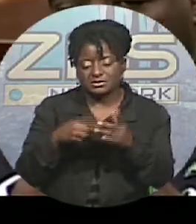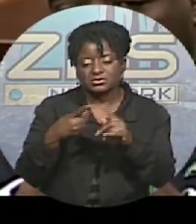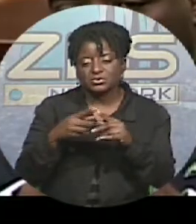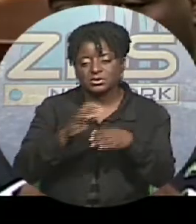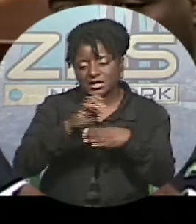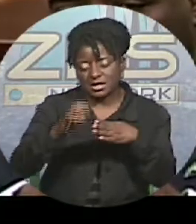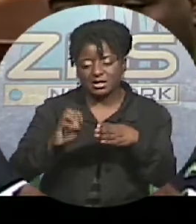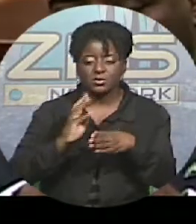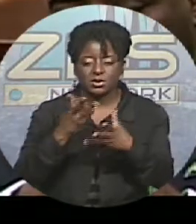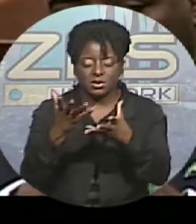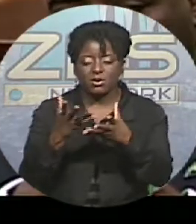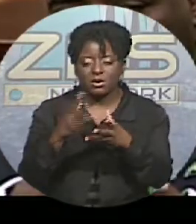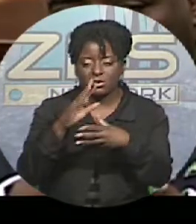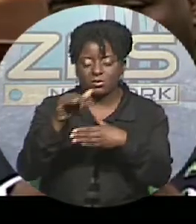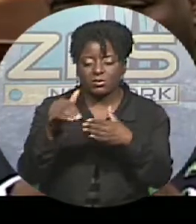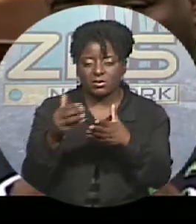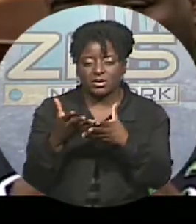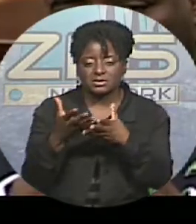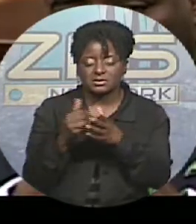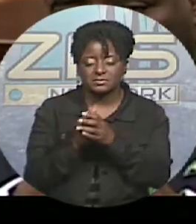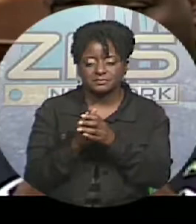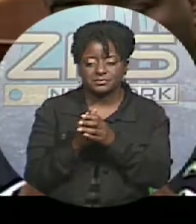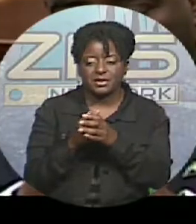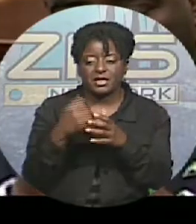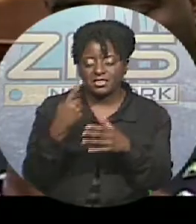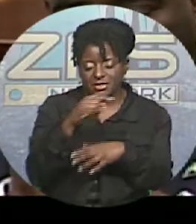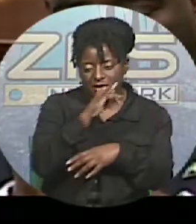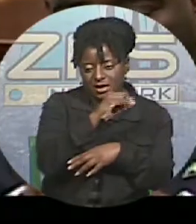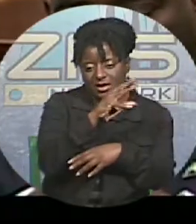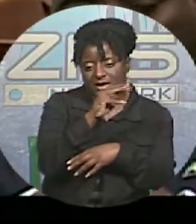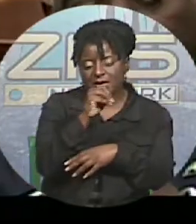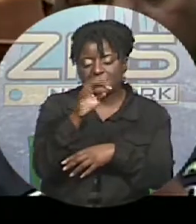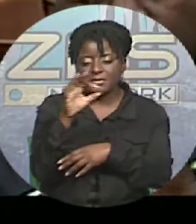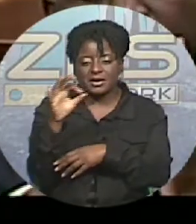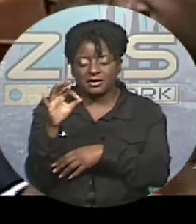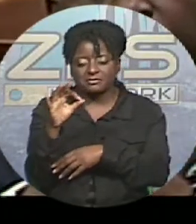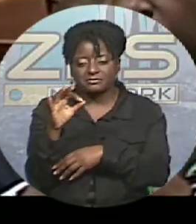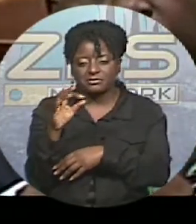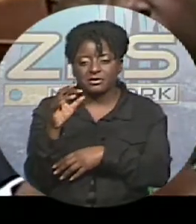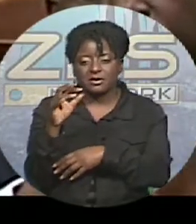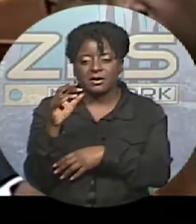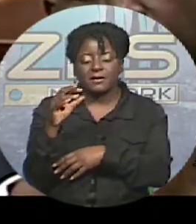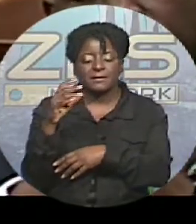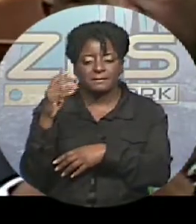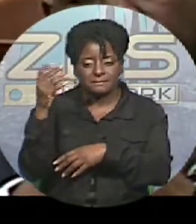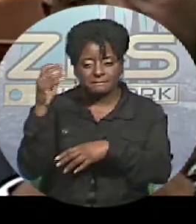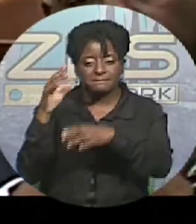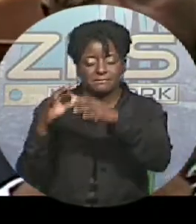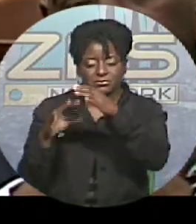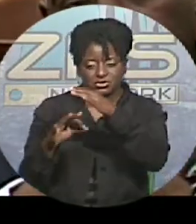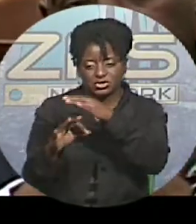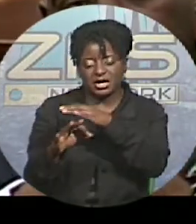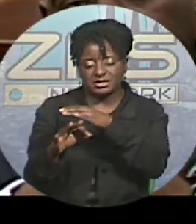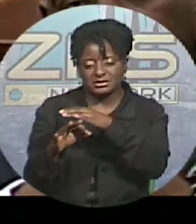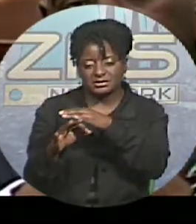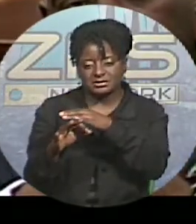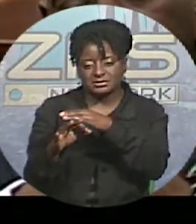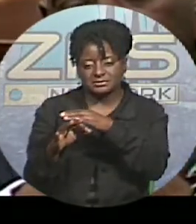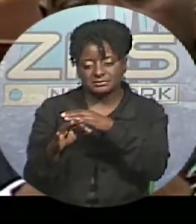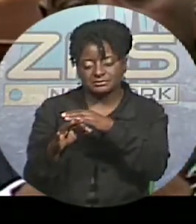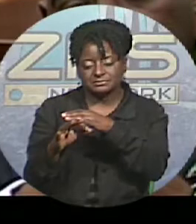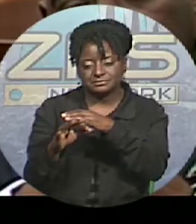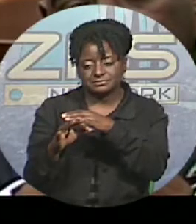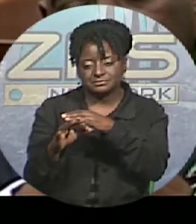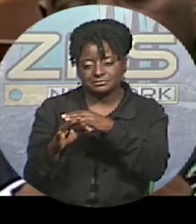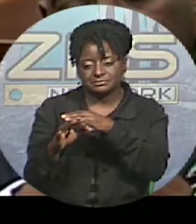Fund, in its latest World Economic Outlook, is projecting with the measures in our fiscal reform